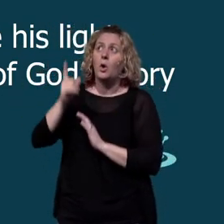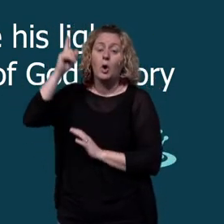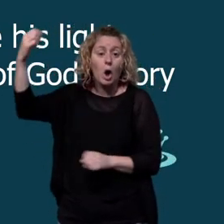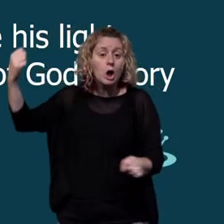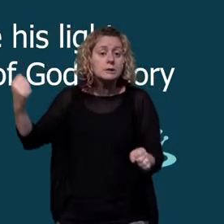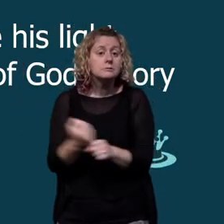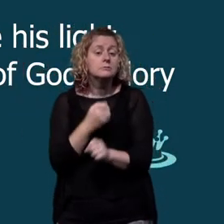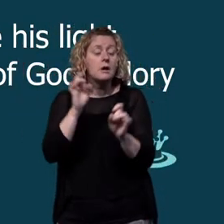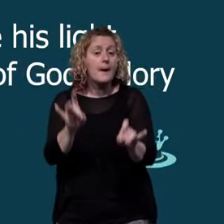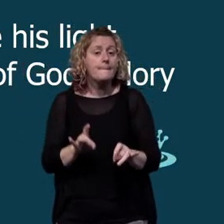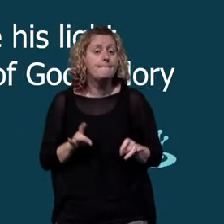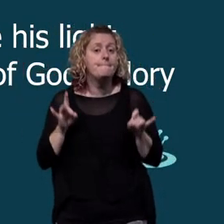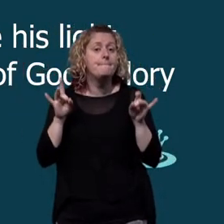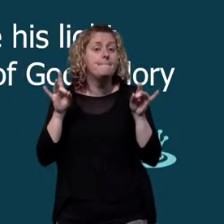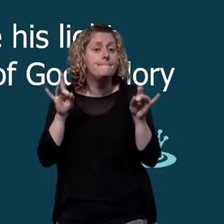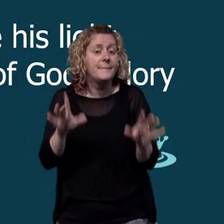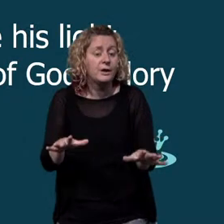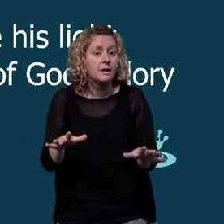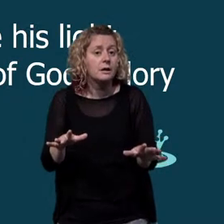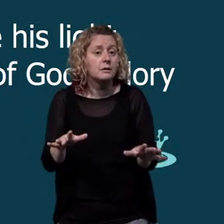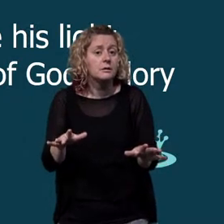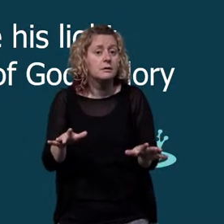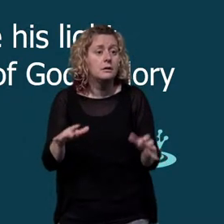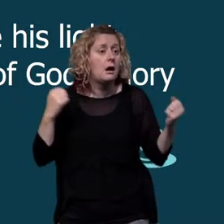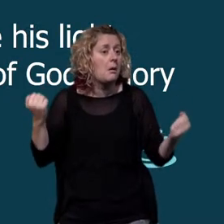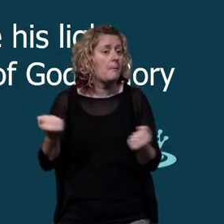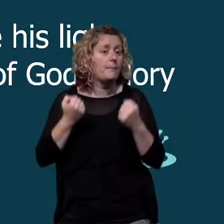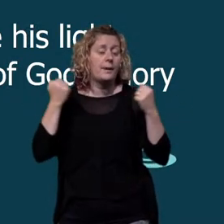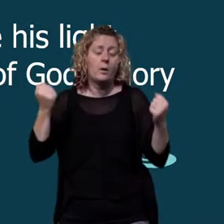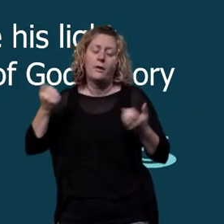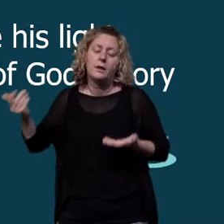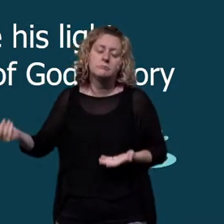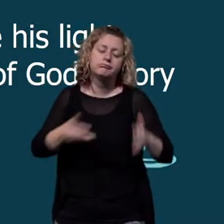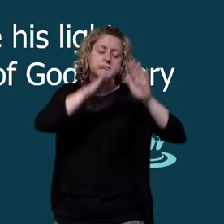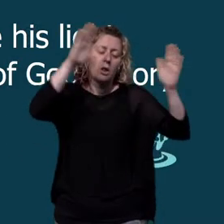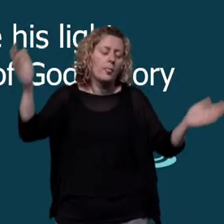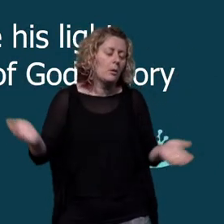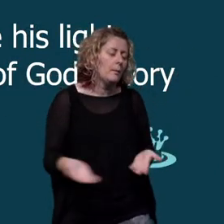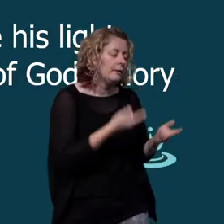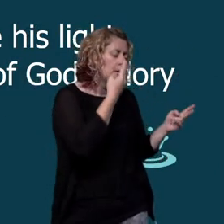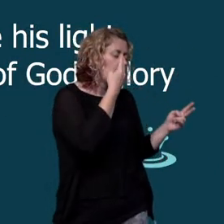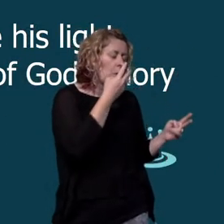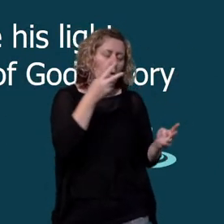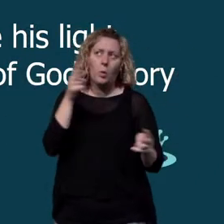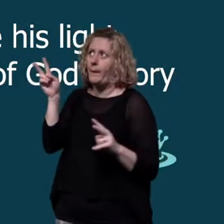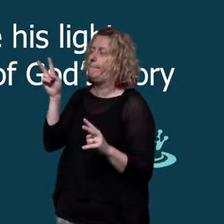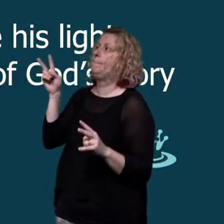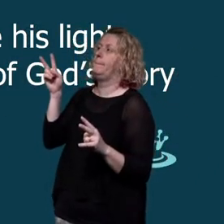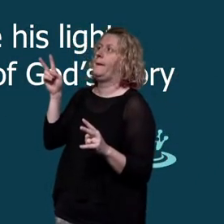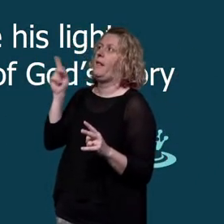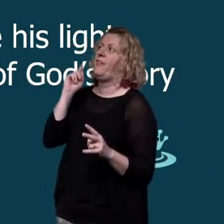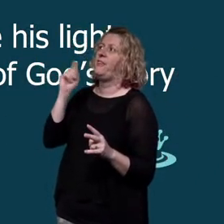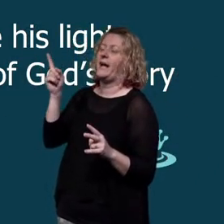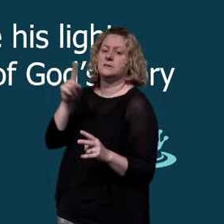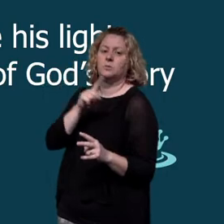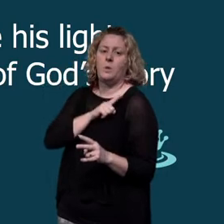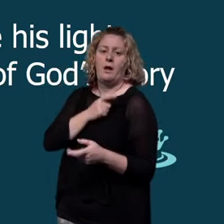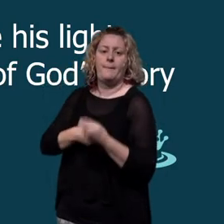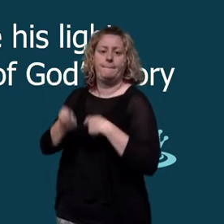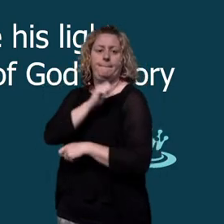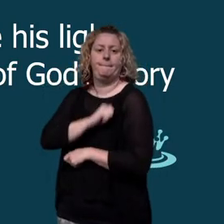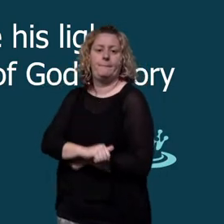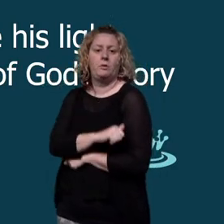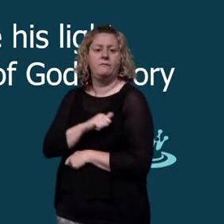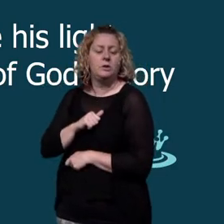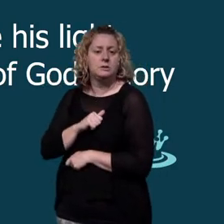miracle in line with the power that made the world and opened my eyes to him. That's why I'm converted. Through a miracle. What kind